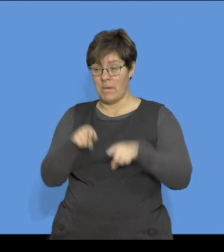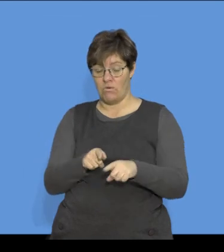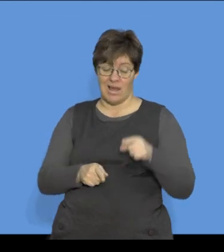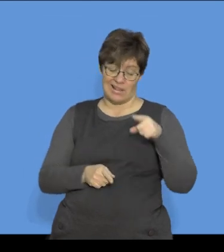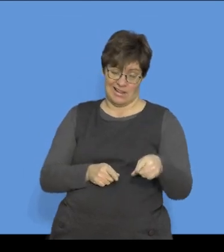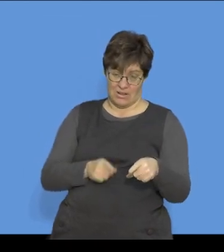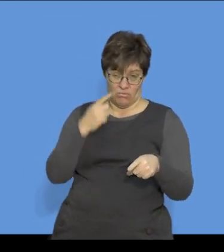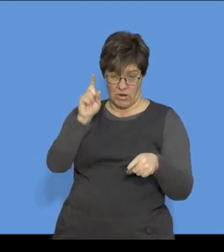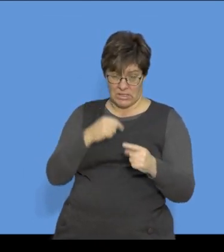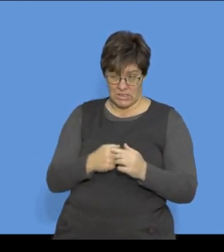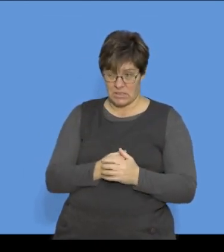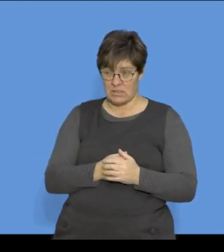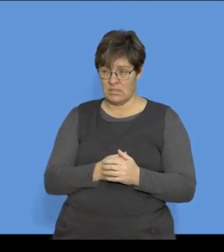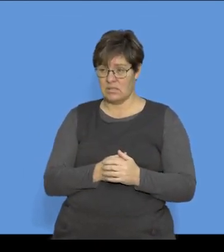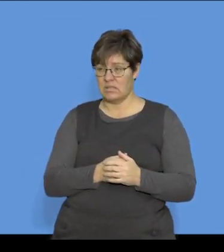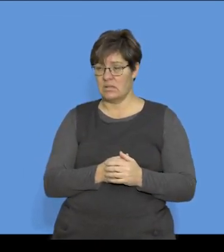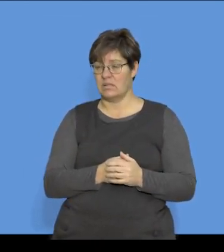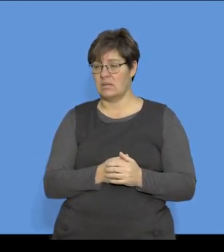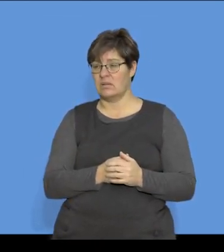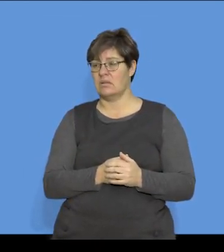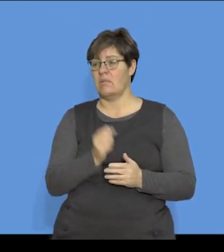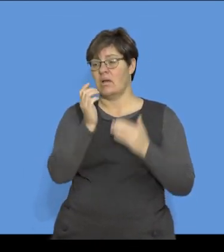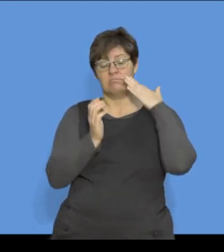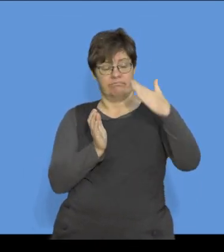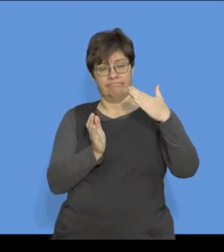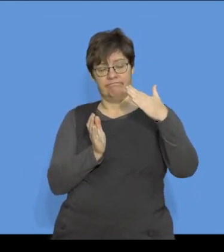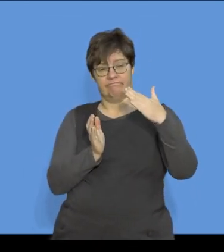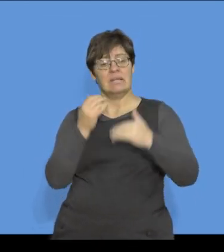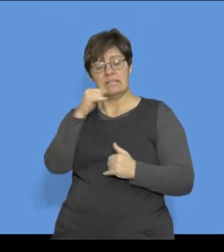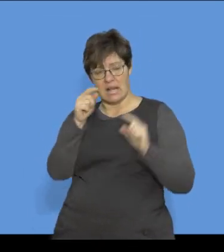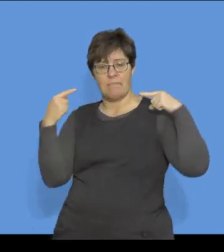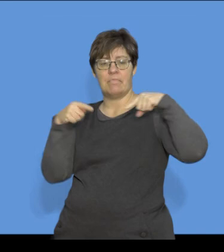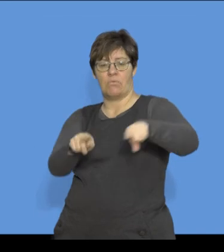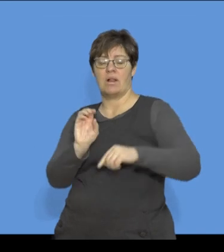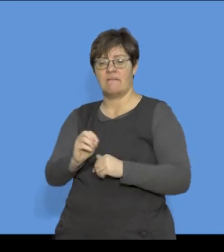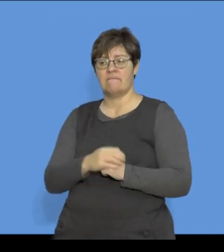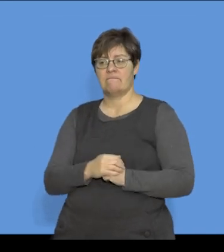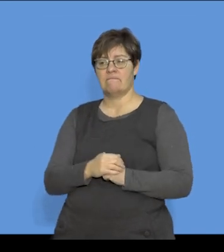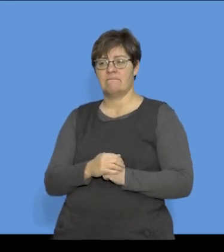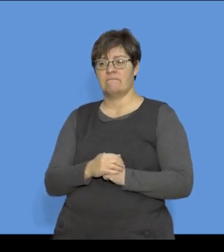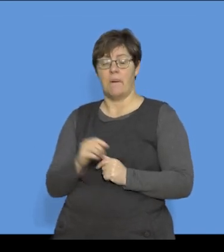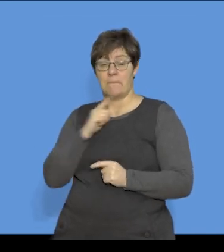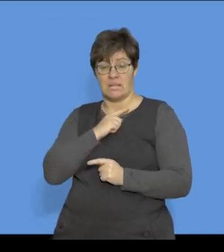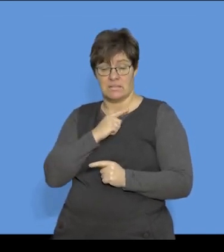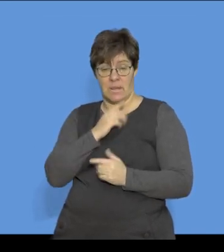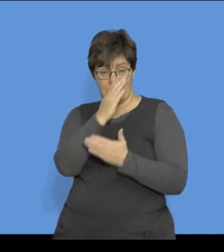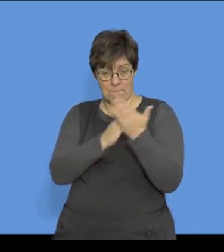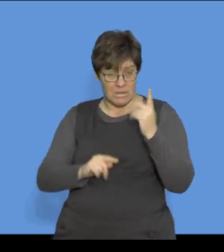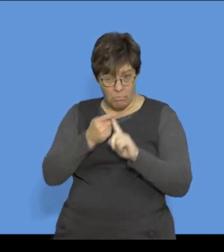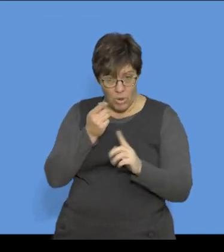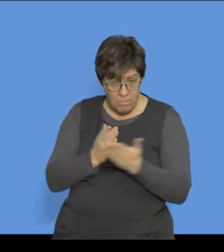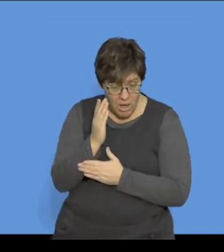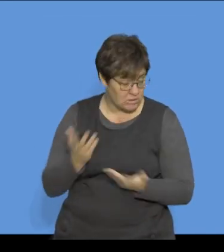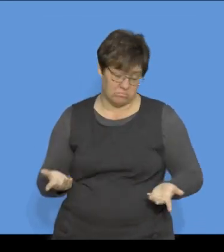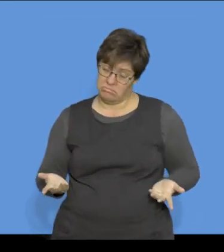right? But do you see, I can put it here. It is still parallel to it. It does not mean that it is passing through the midpoint